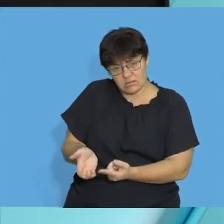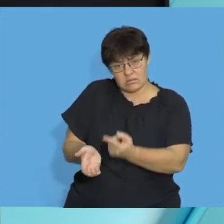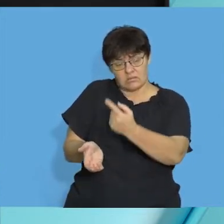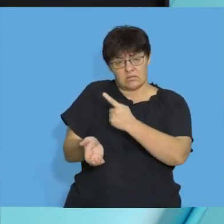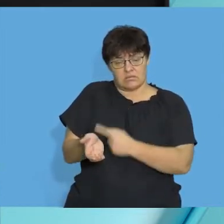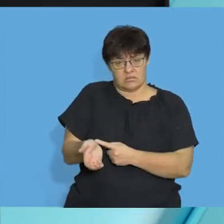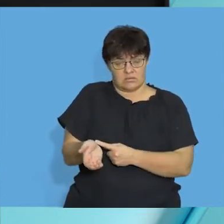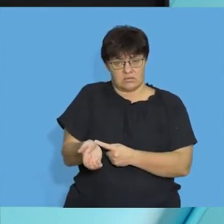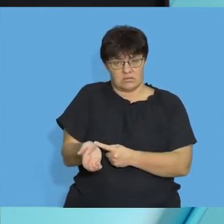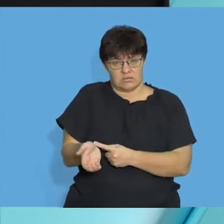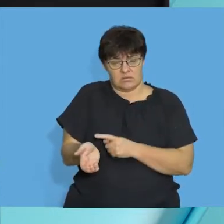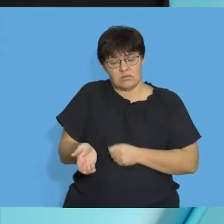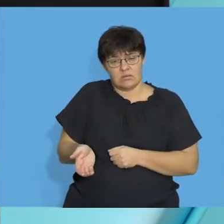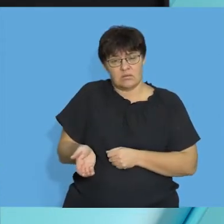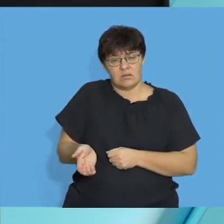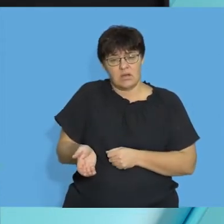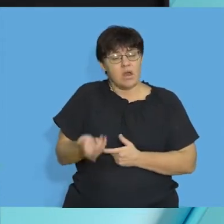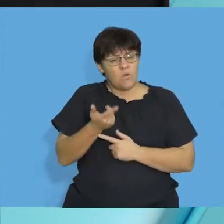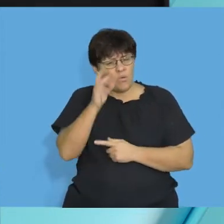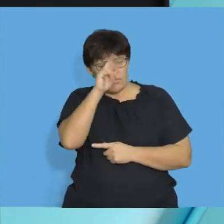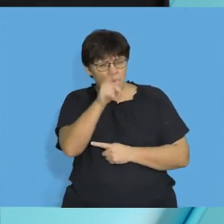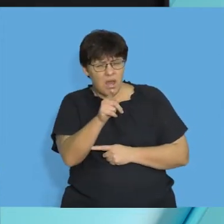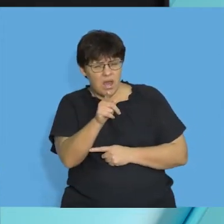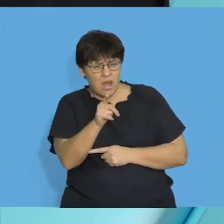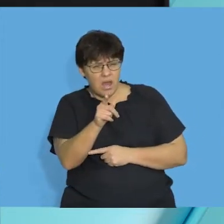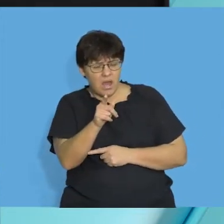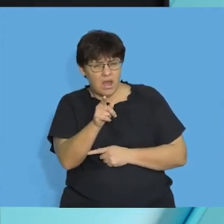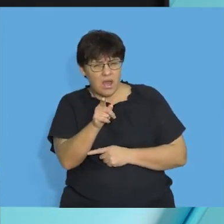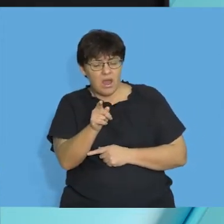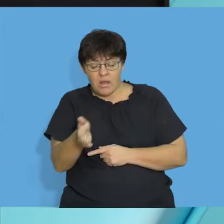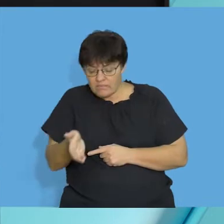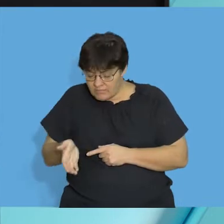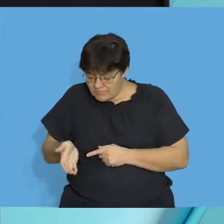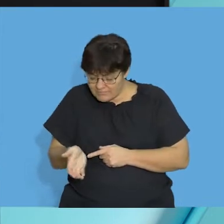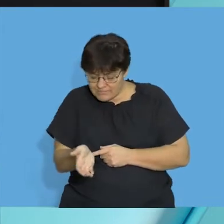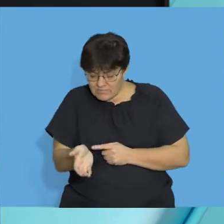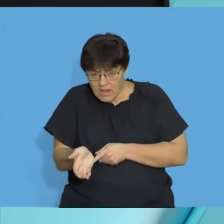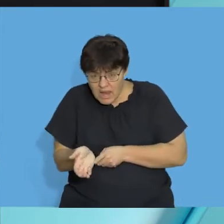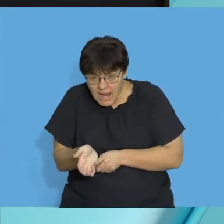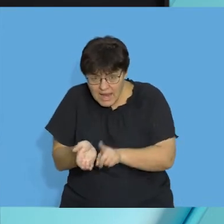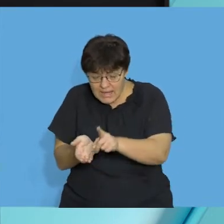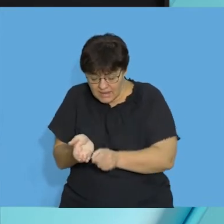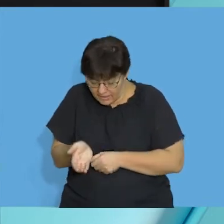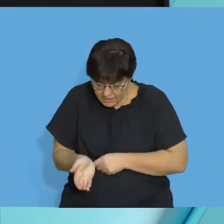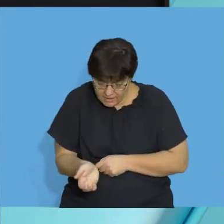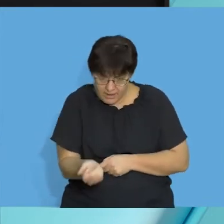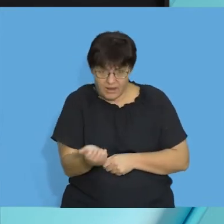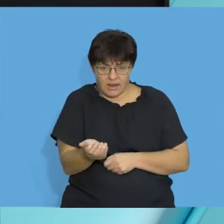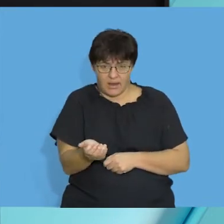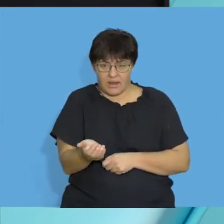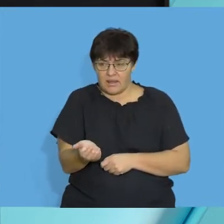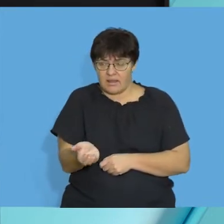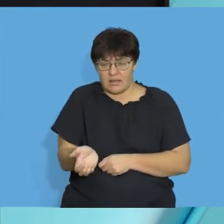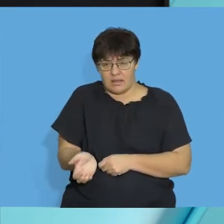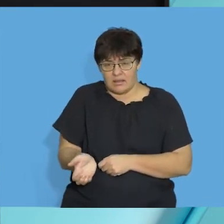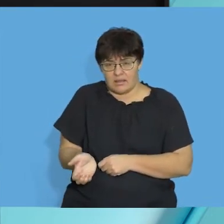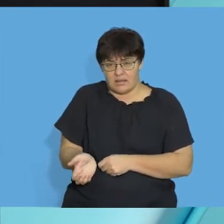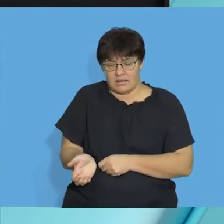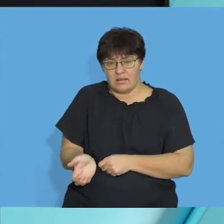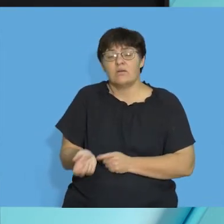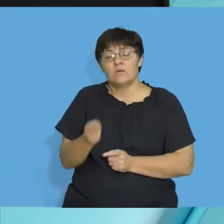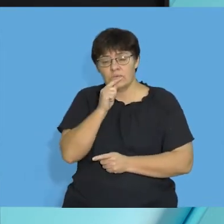remember what symbol we use or how we denote when the current is going into the board? What do we use? We're going to